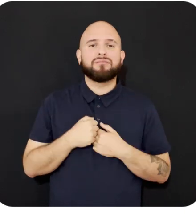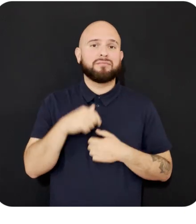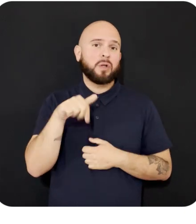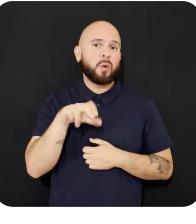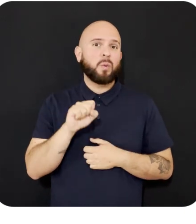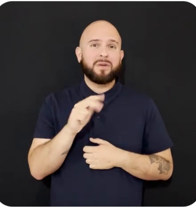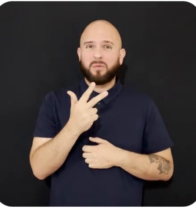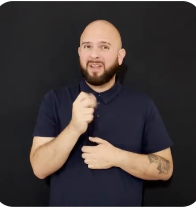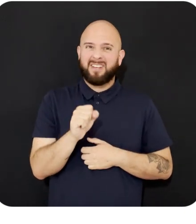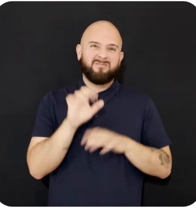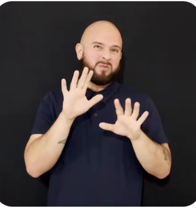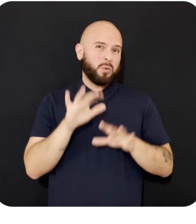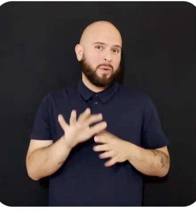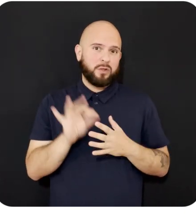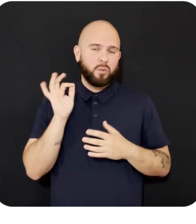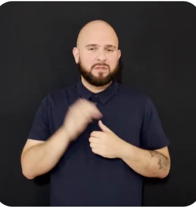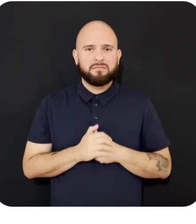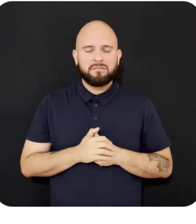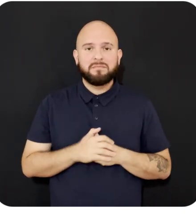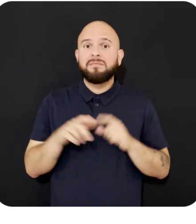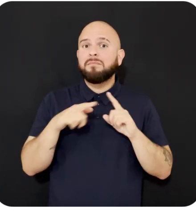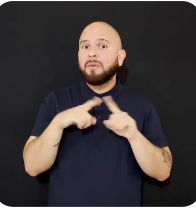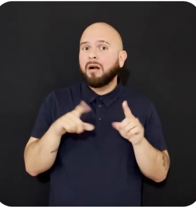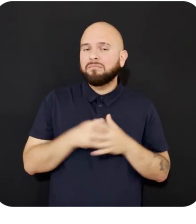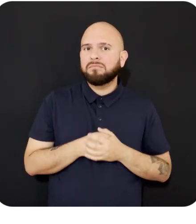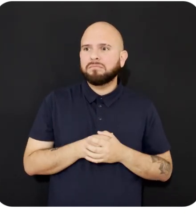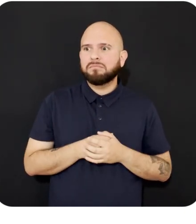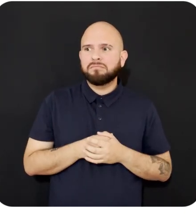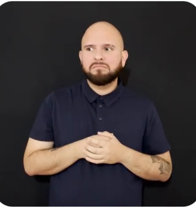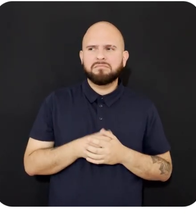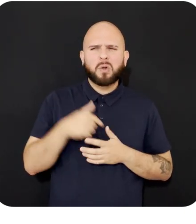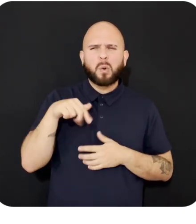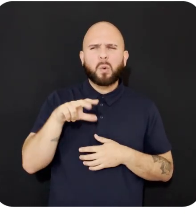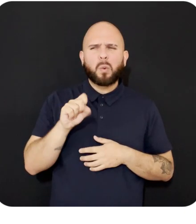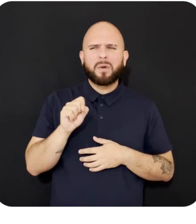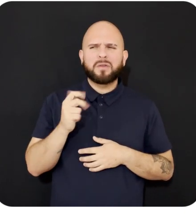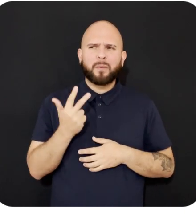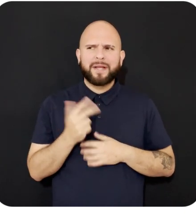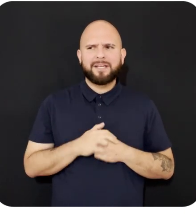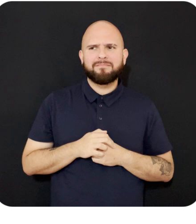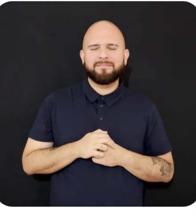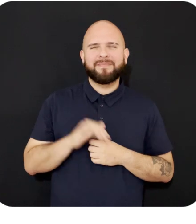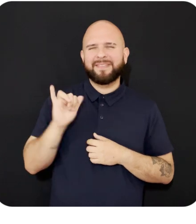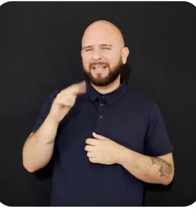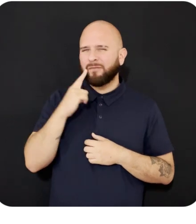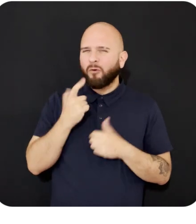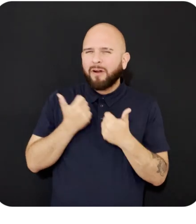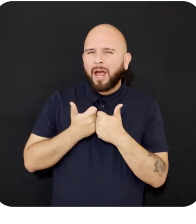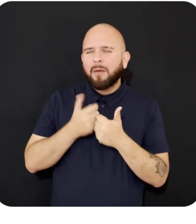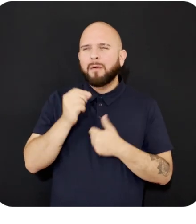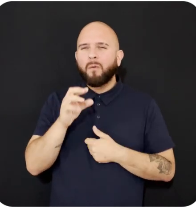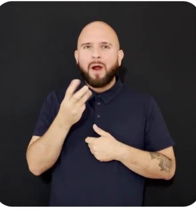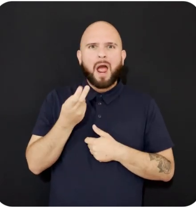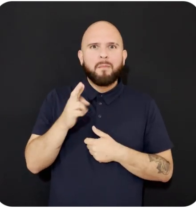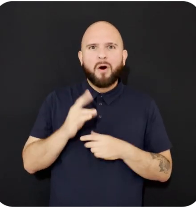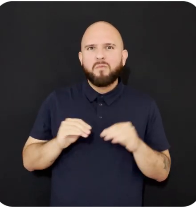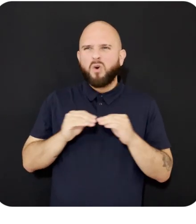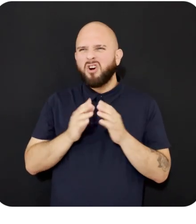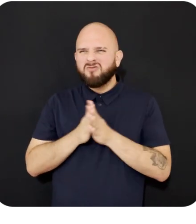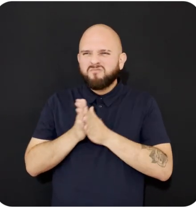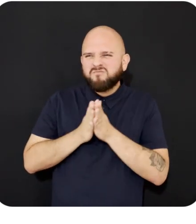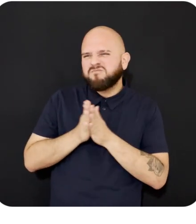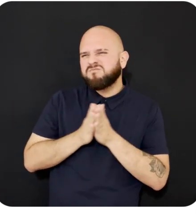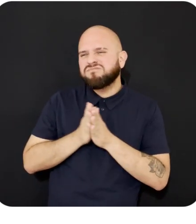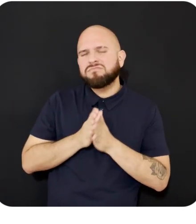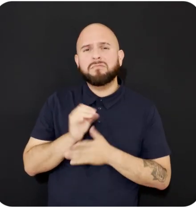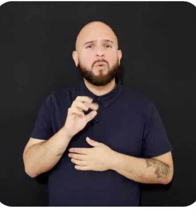3S is a great choice for them. But what about Quest 3? It's for the gaming or MR enthusiast,